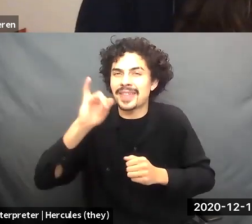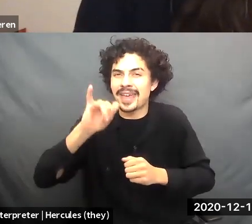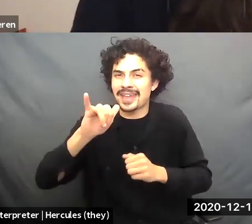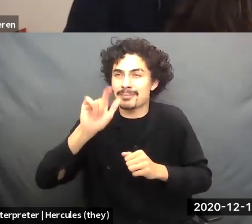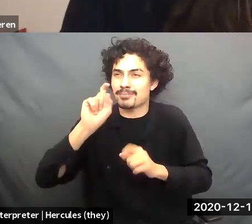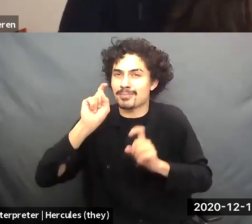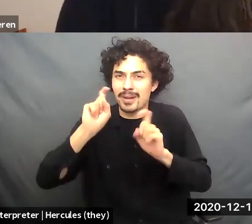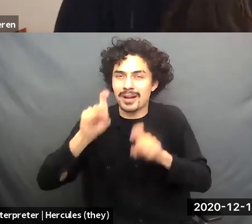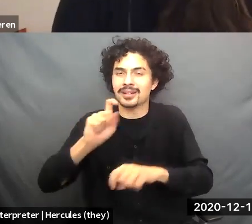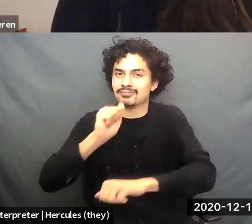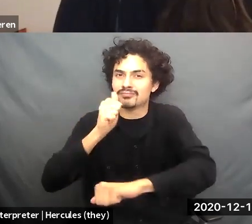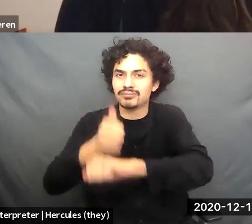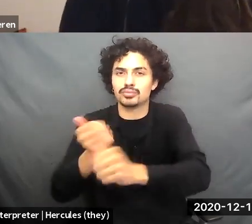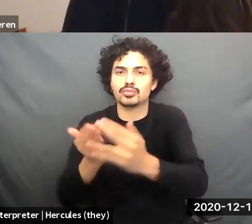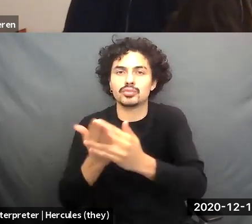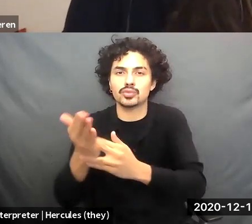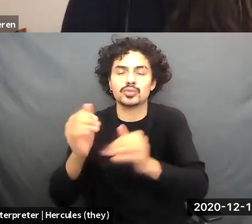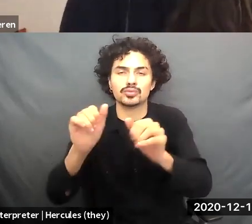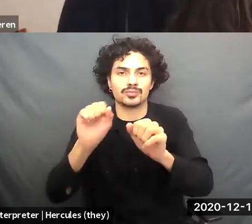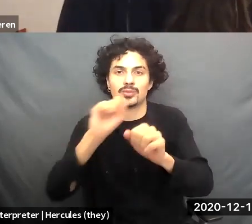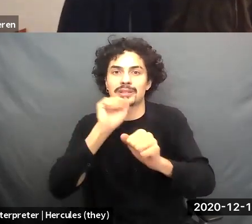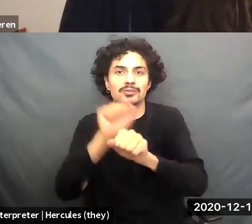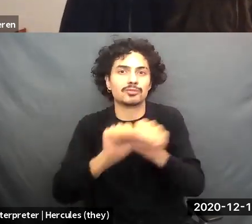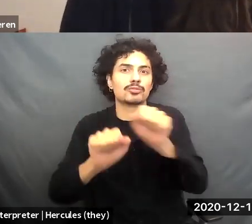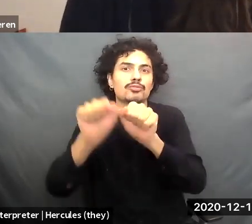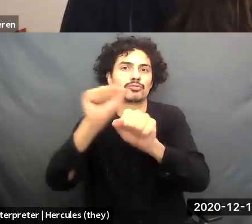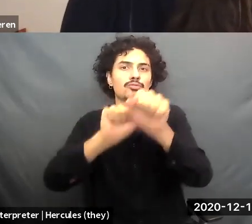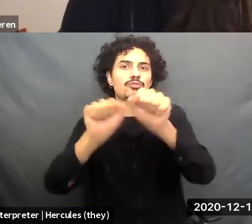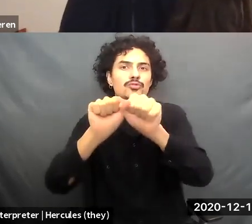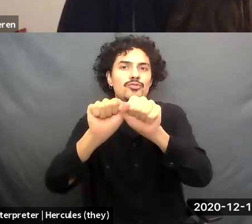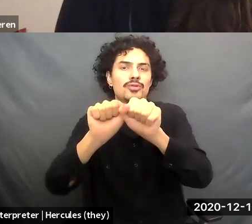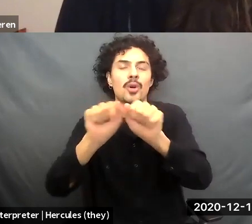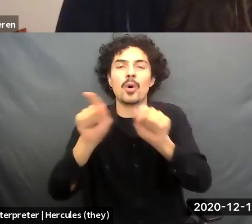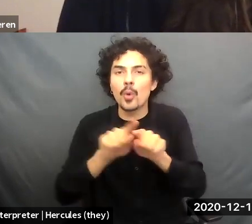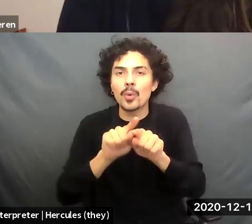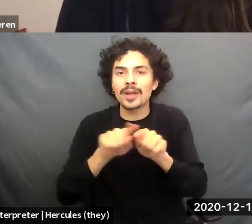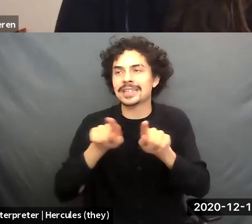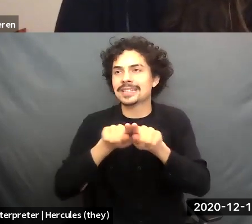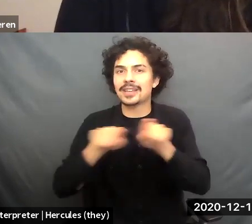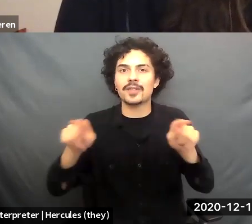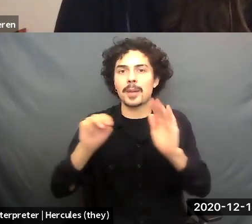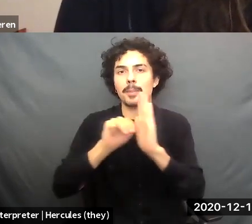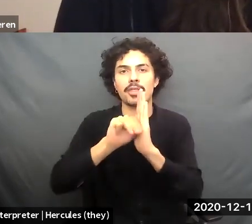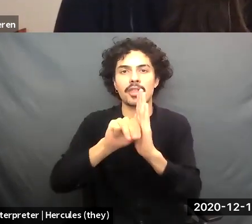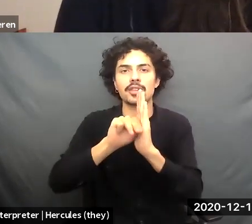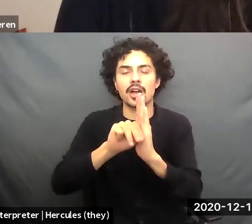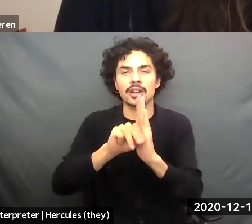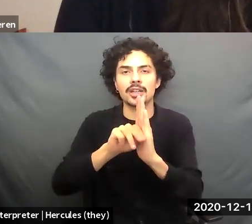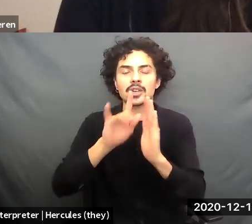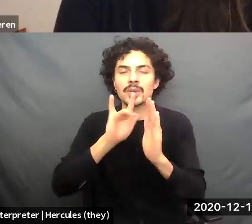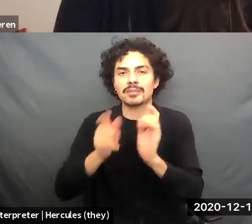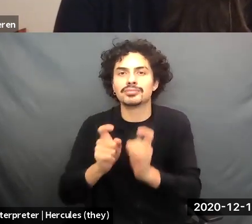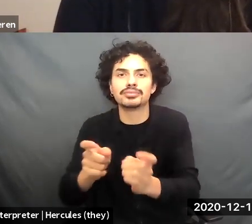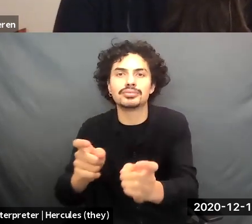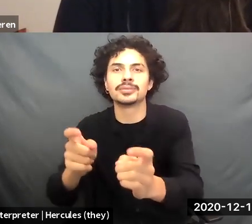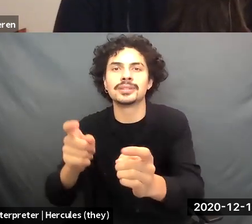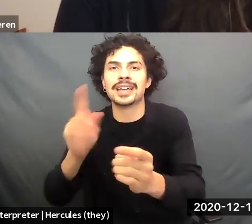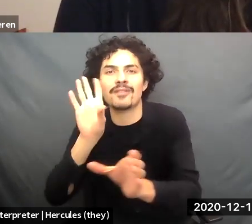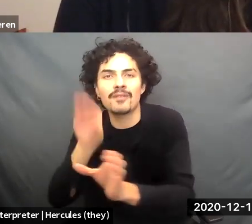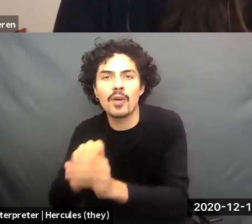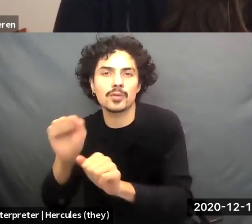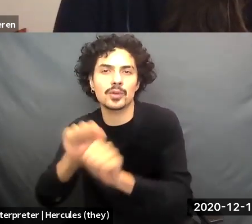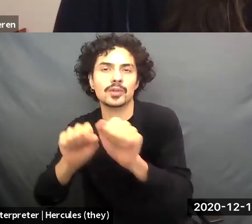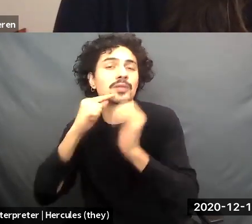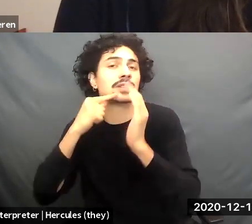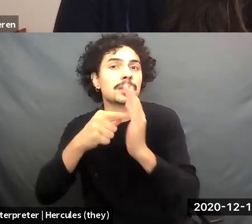there's even a method of redistribution that's built into the structure. Um, maybe there are ways in which to redistribute funds by way of